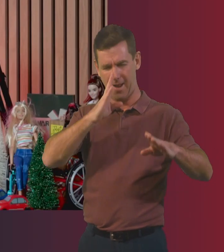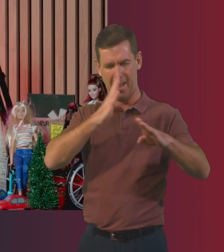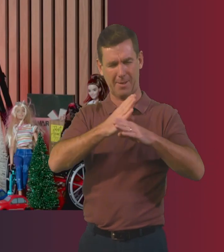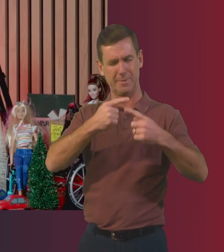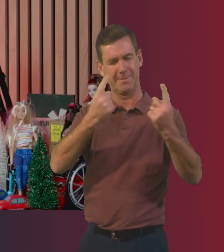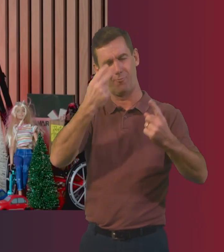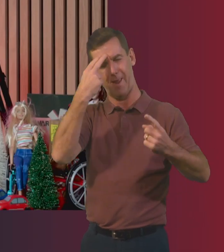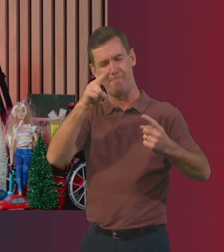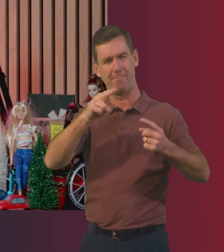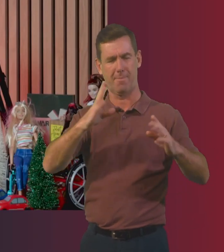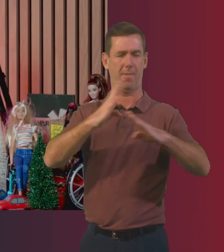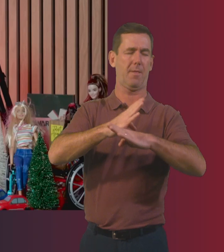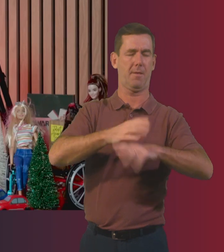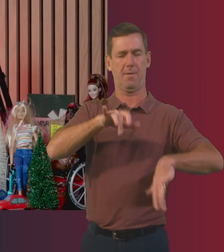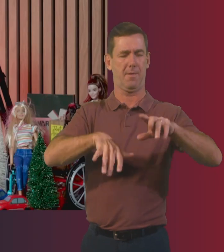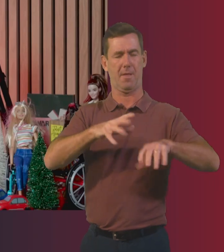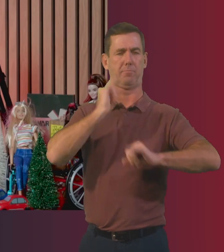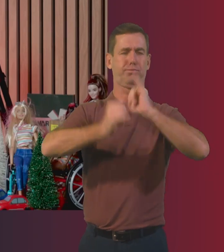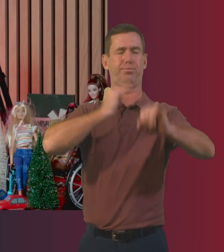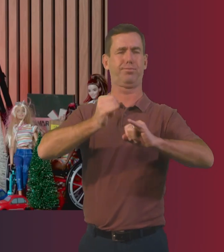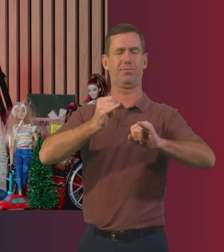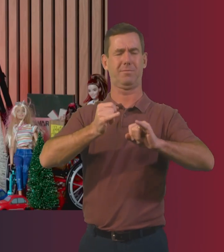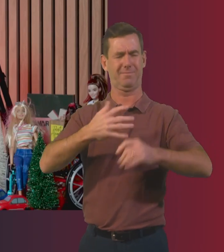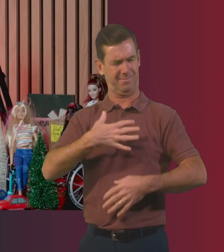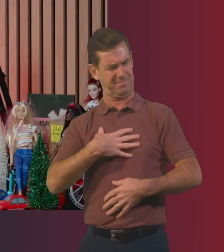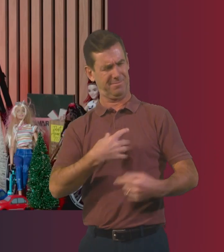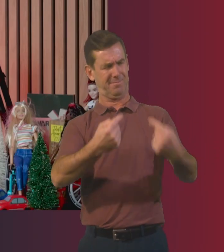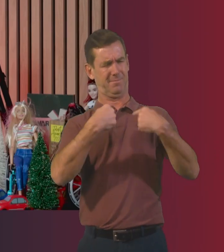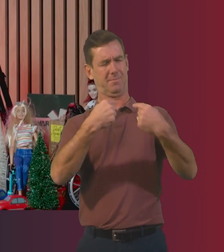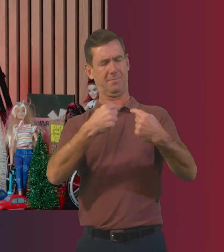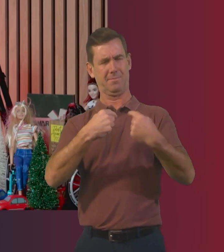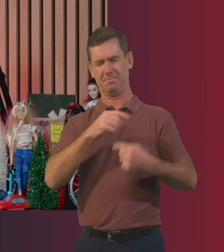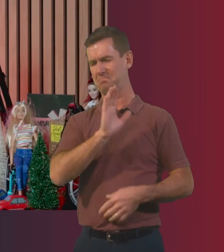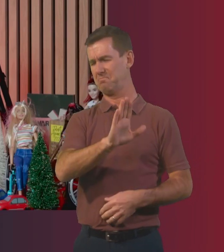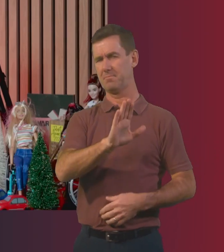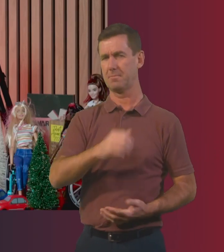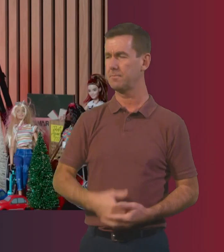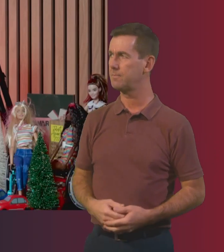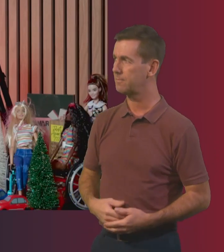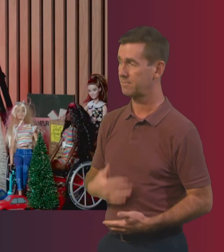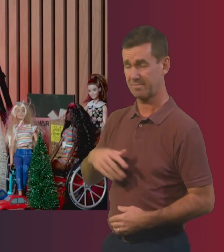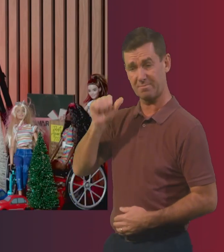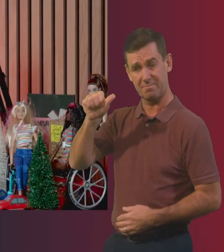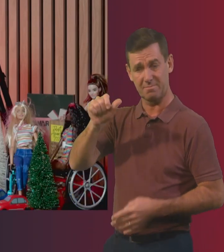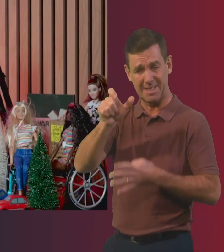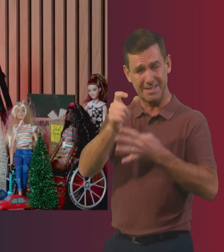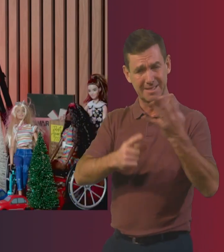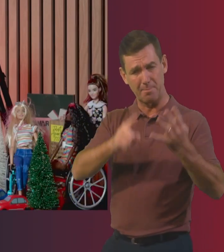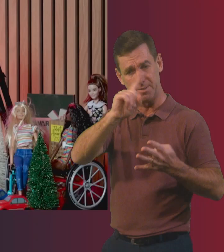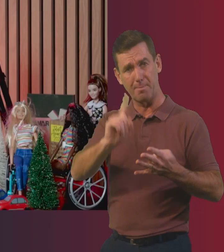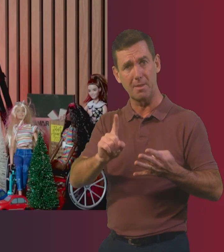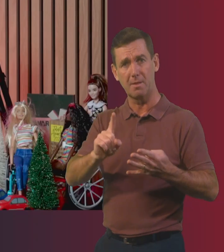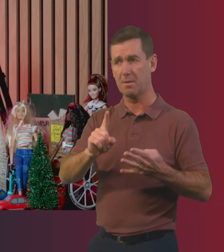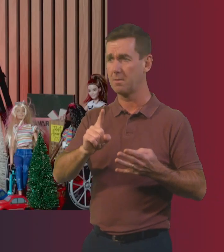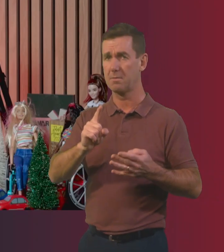you have to recognise, or what the world needs to recognise, is if you're disabled and you go on television or you put yourself out there, we aren't all